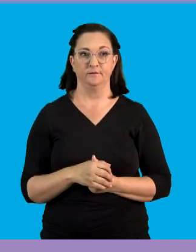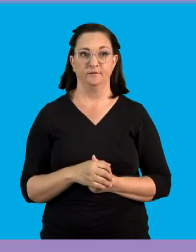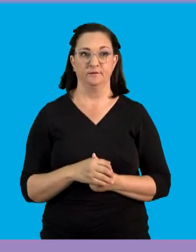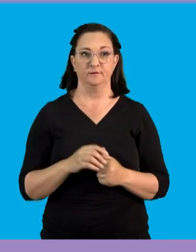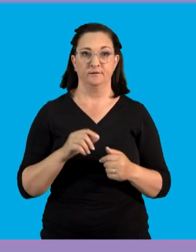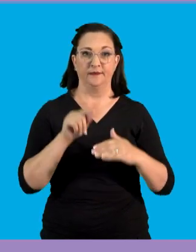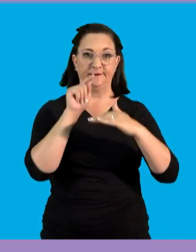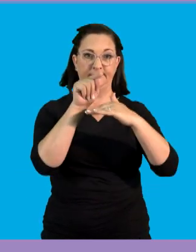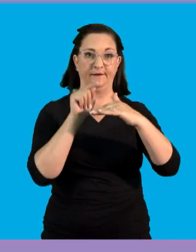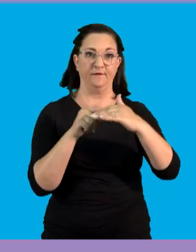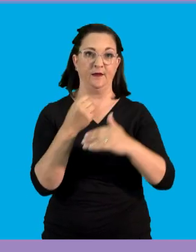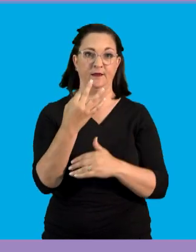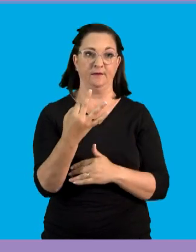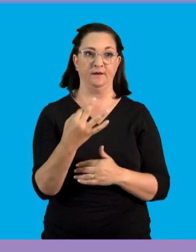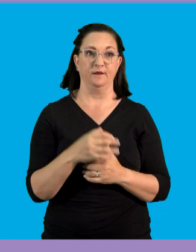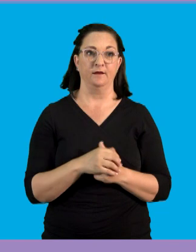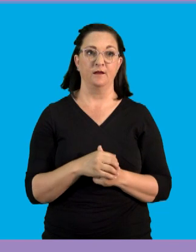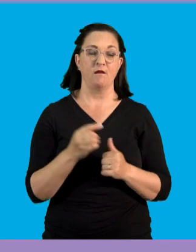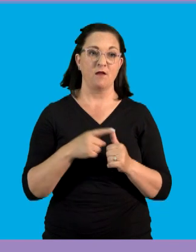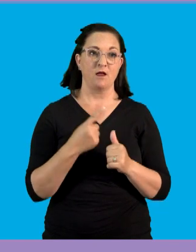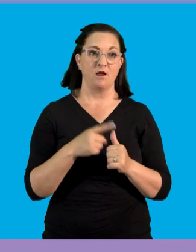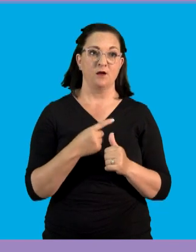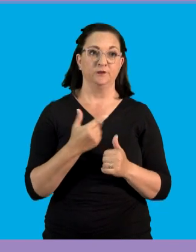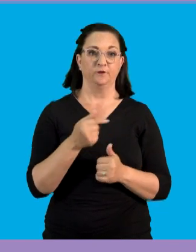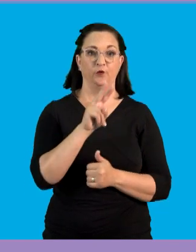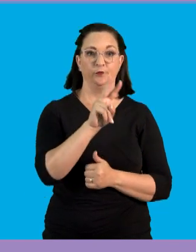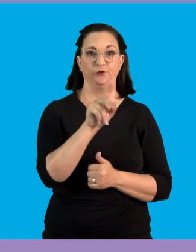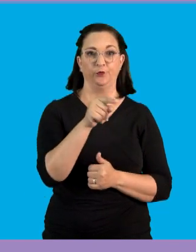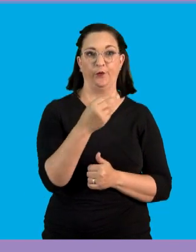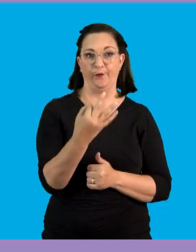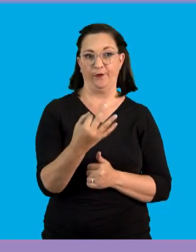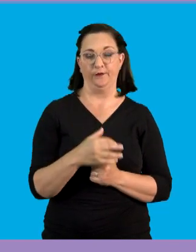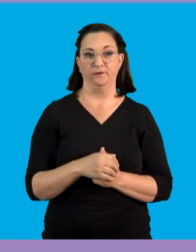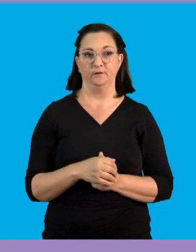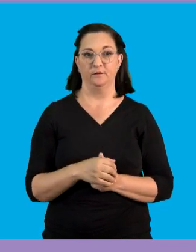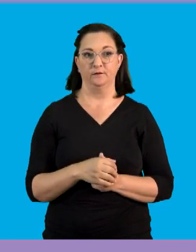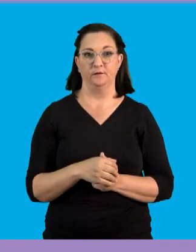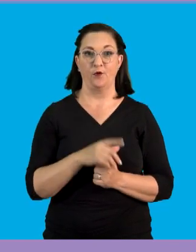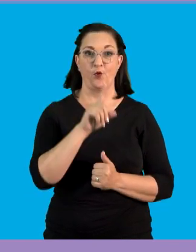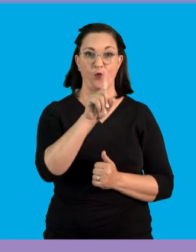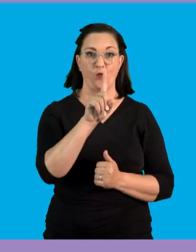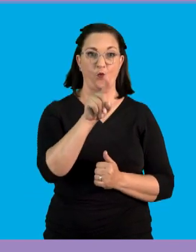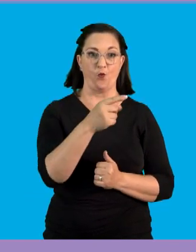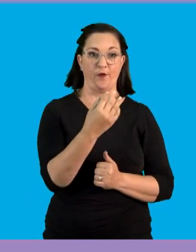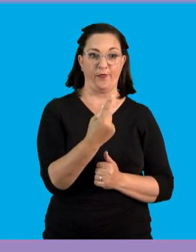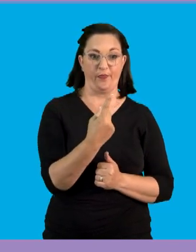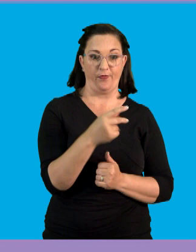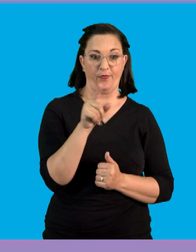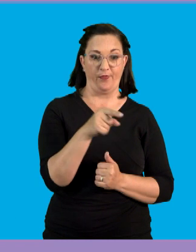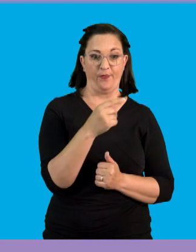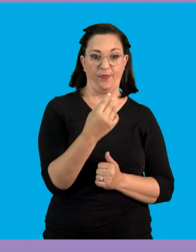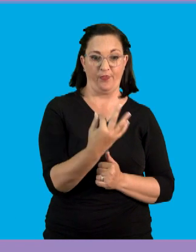is divided by 3, giving us an answer of 2 thirds. Because 1 third plus 1